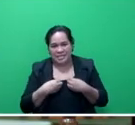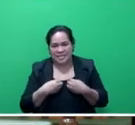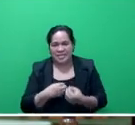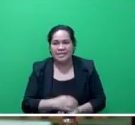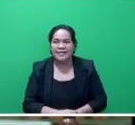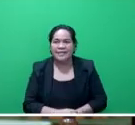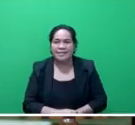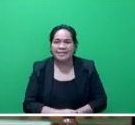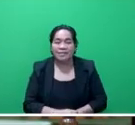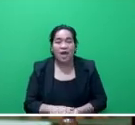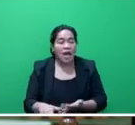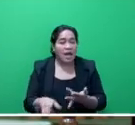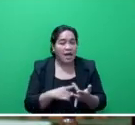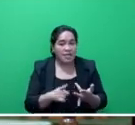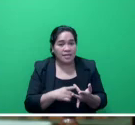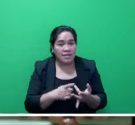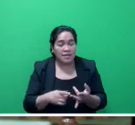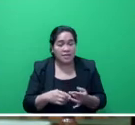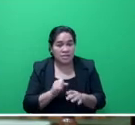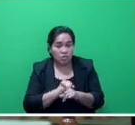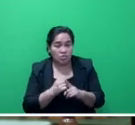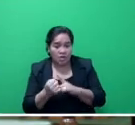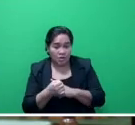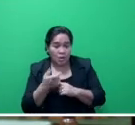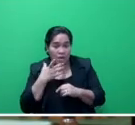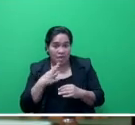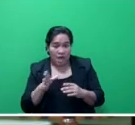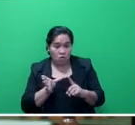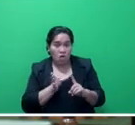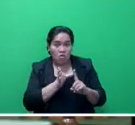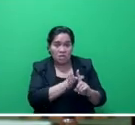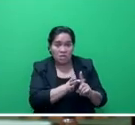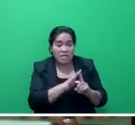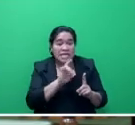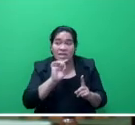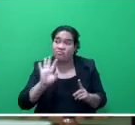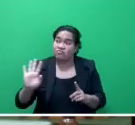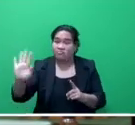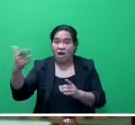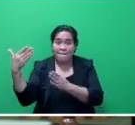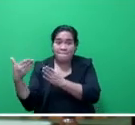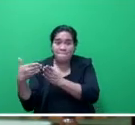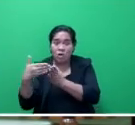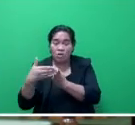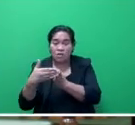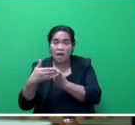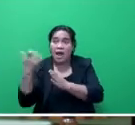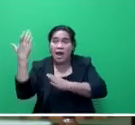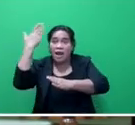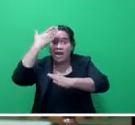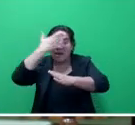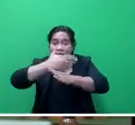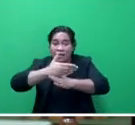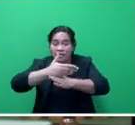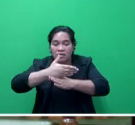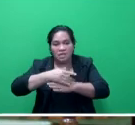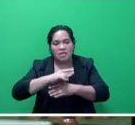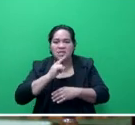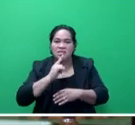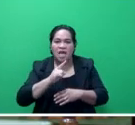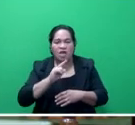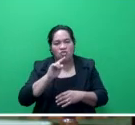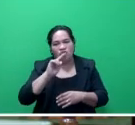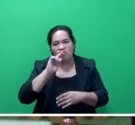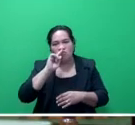amazing situations at the moment. For example, under the quarantine rules, if a vessel turns up to a port after sunset, you cannot actually go and do